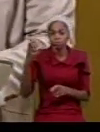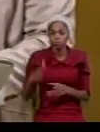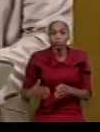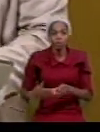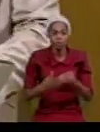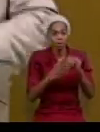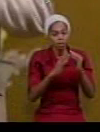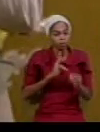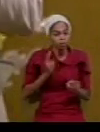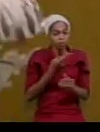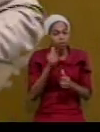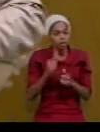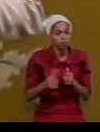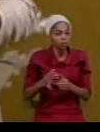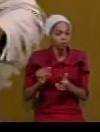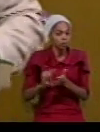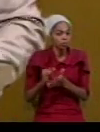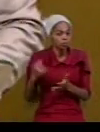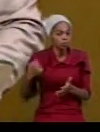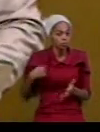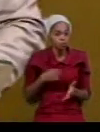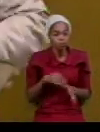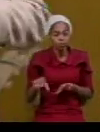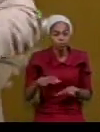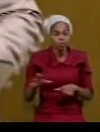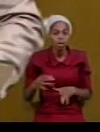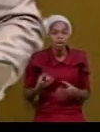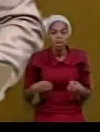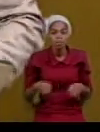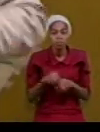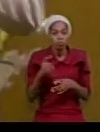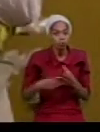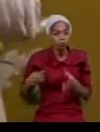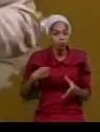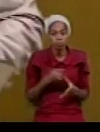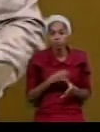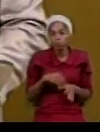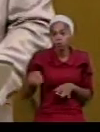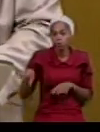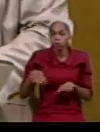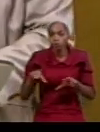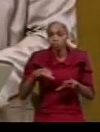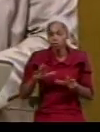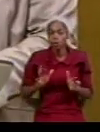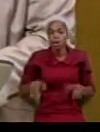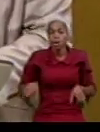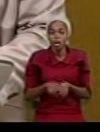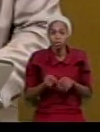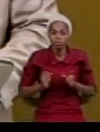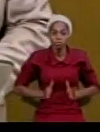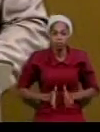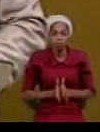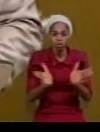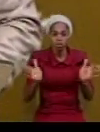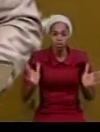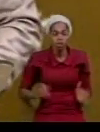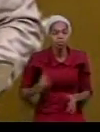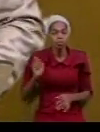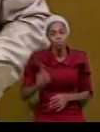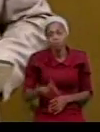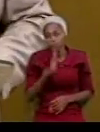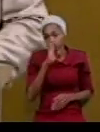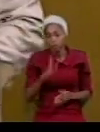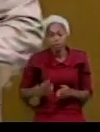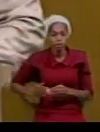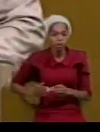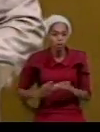it's important, even what we consider as ordinary or general, we must be guided and subject to the word of God.